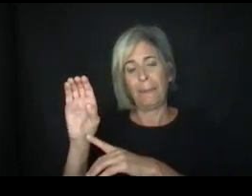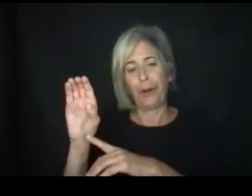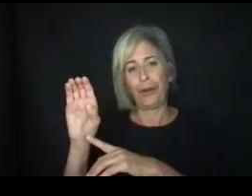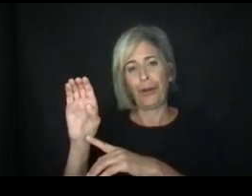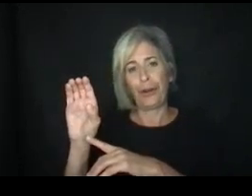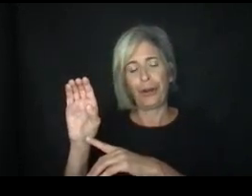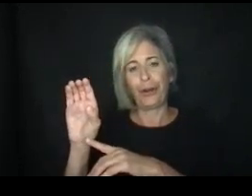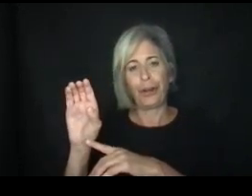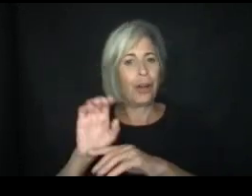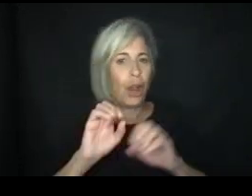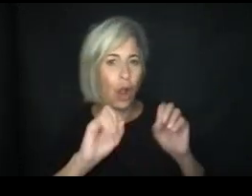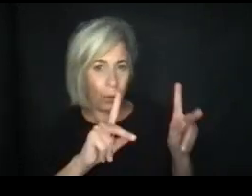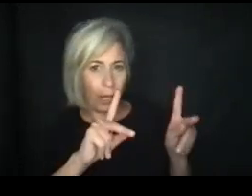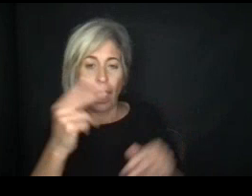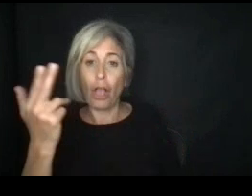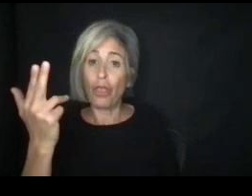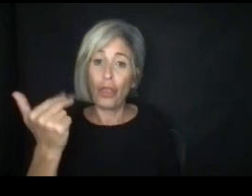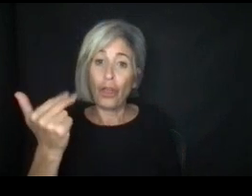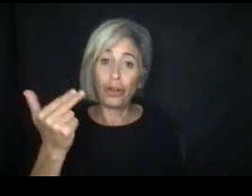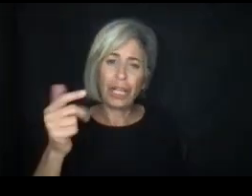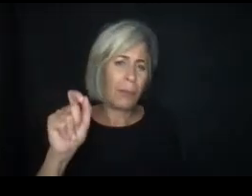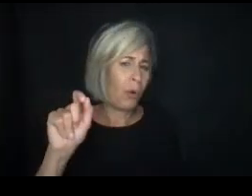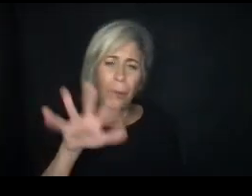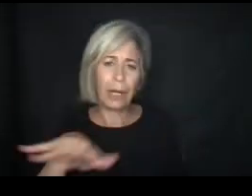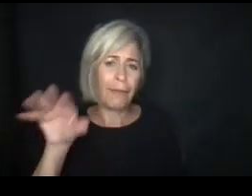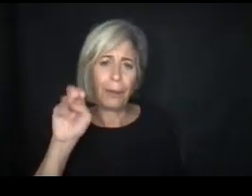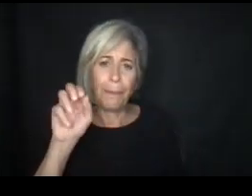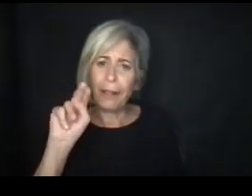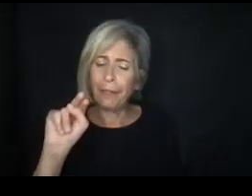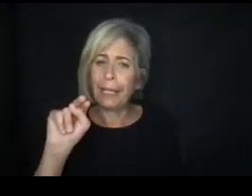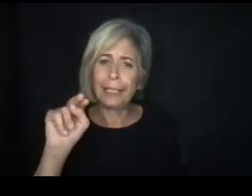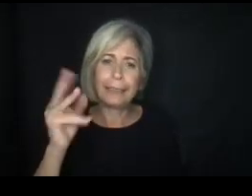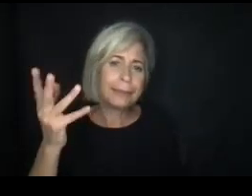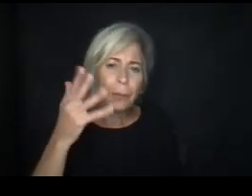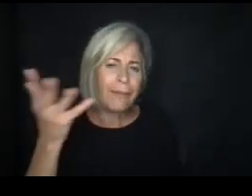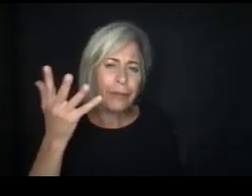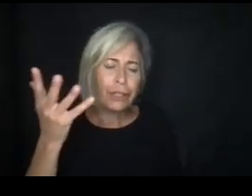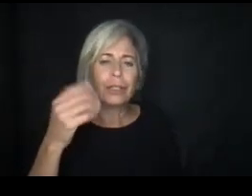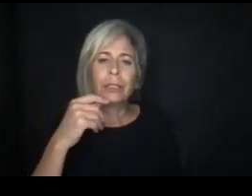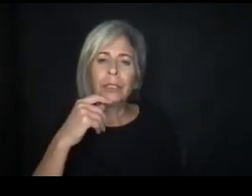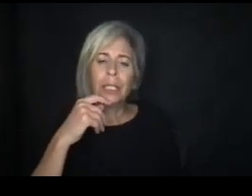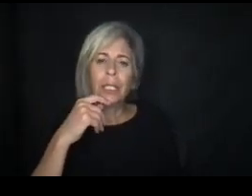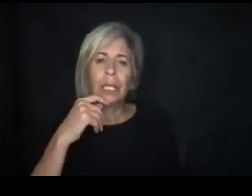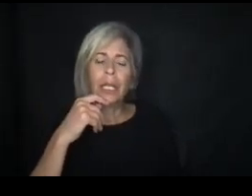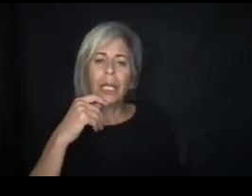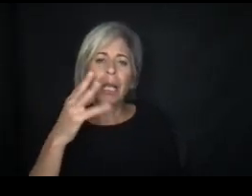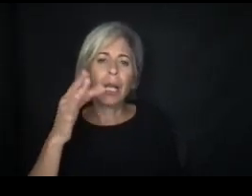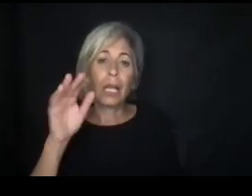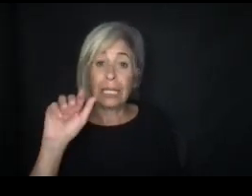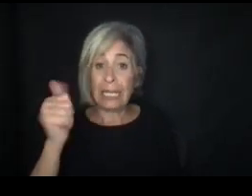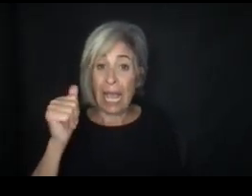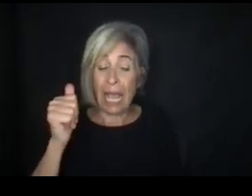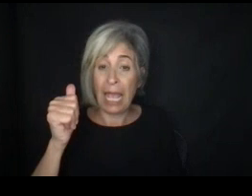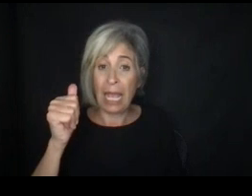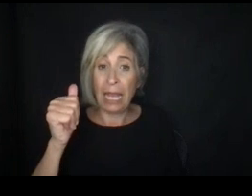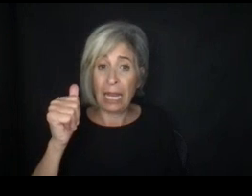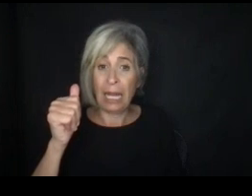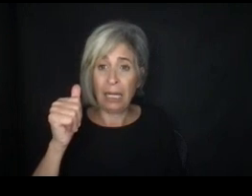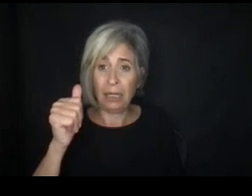out of the 13 point something million, 13.6 million is what I think it is, 10.6 have been